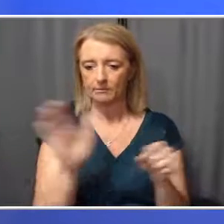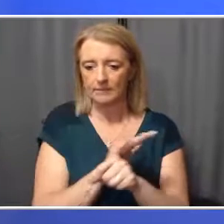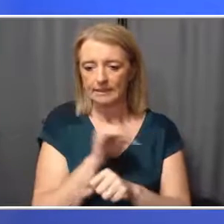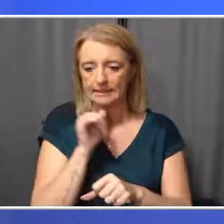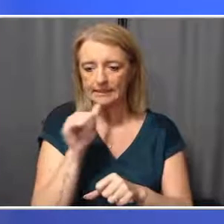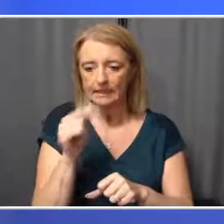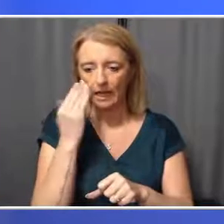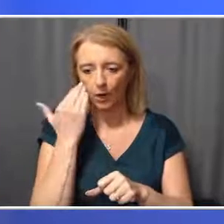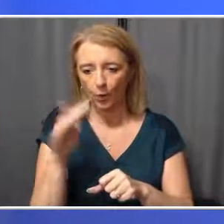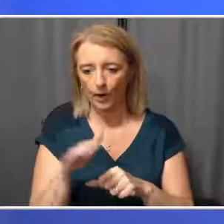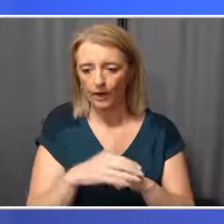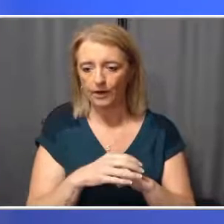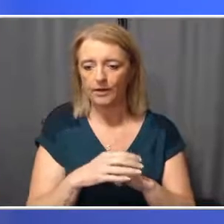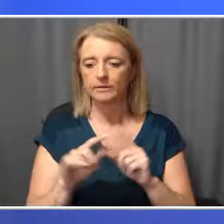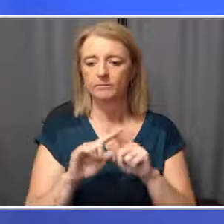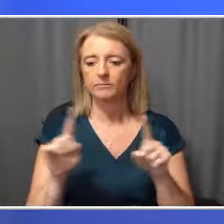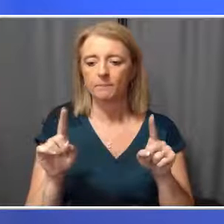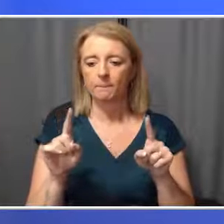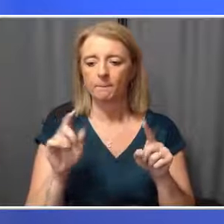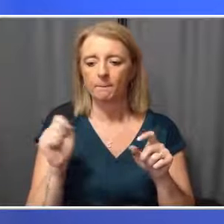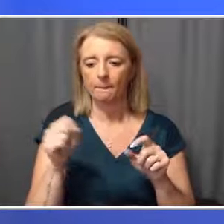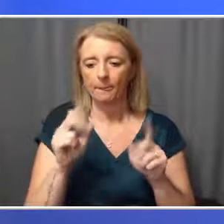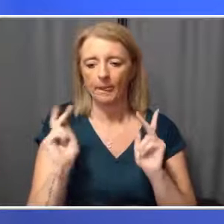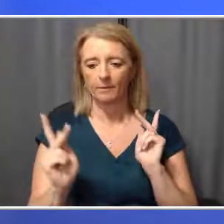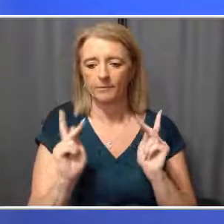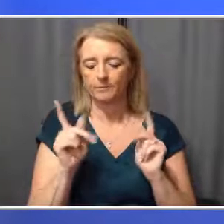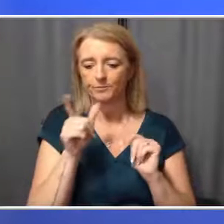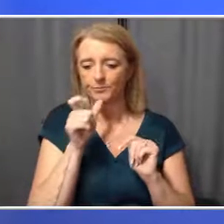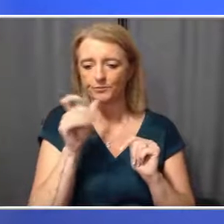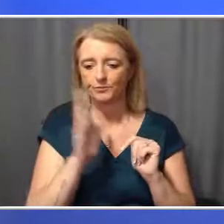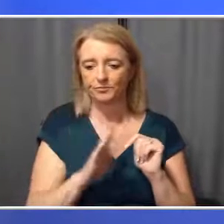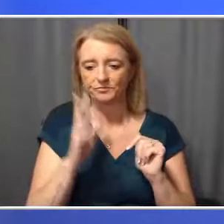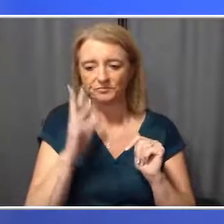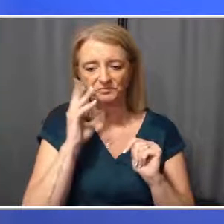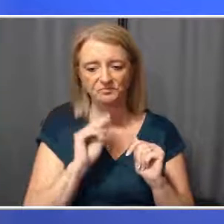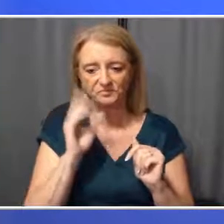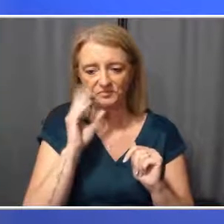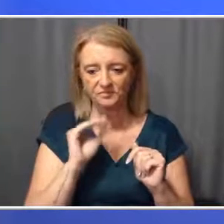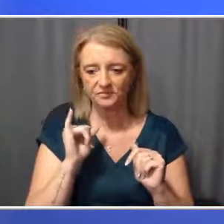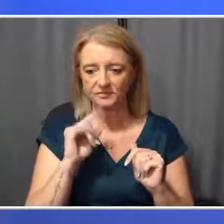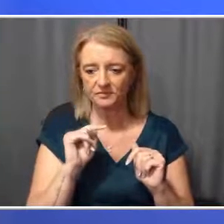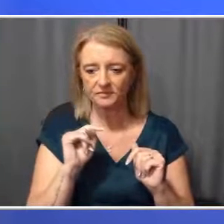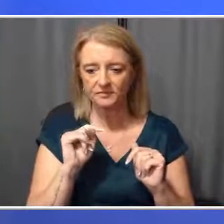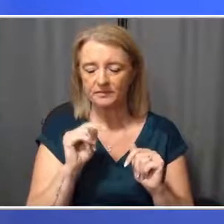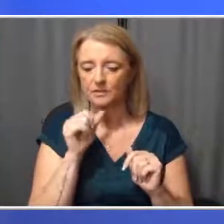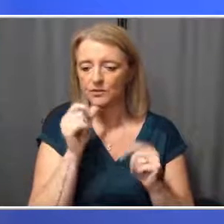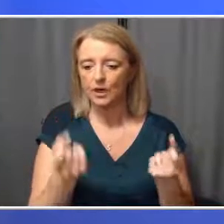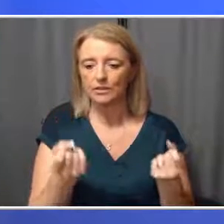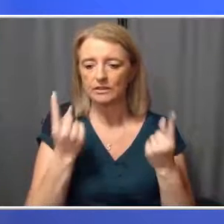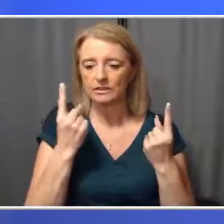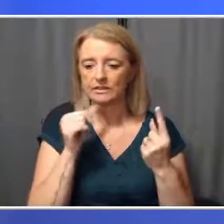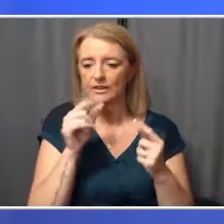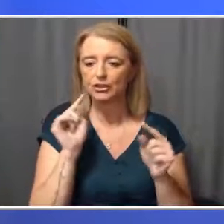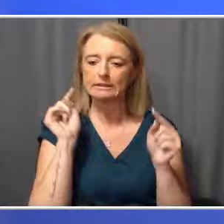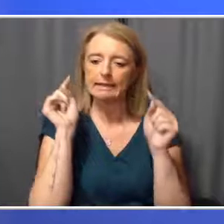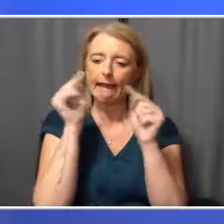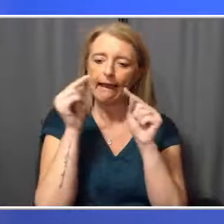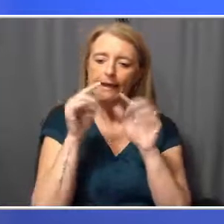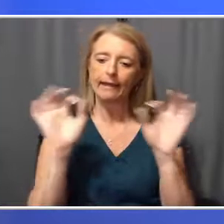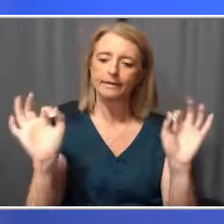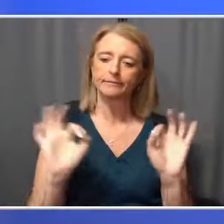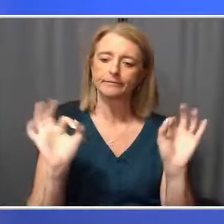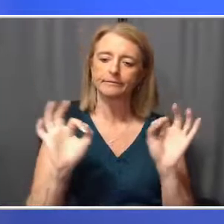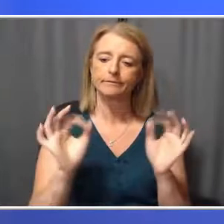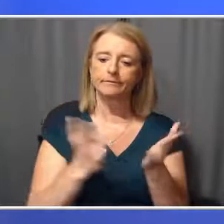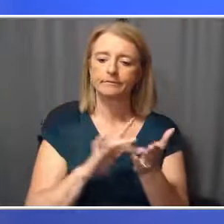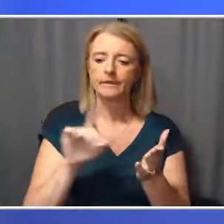and know how it is for you, and just don't worry about it. Boy, that must be frustrating to not be